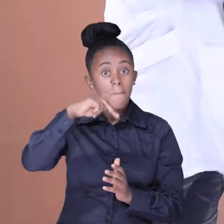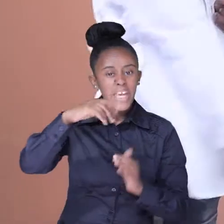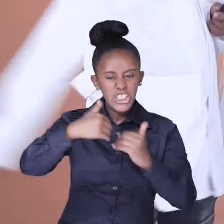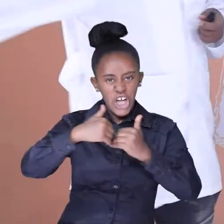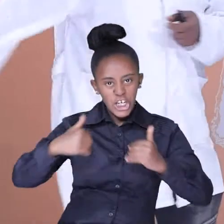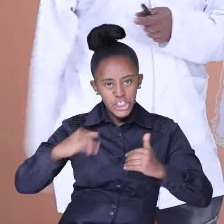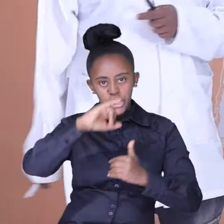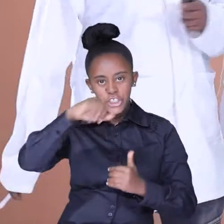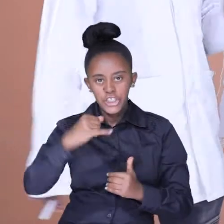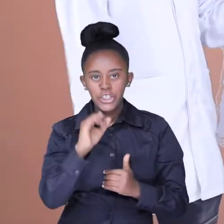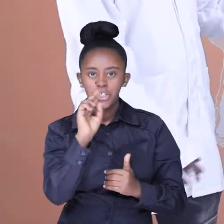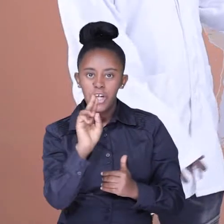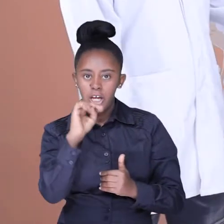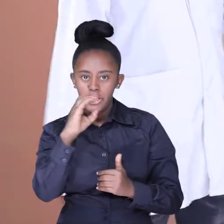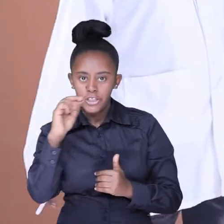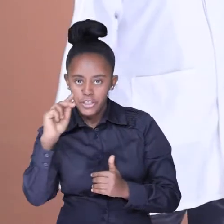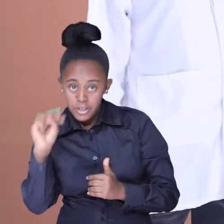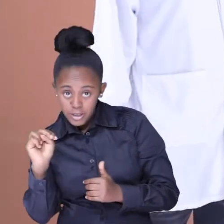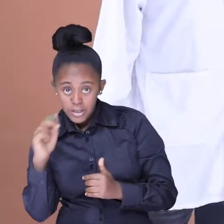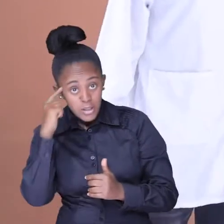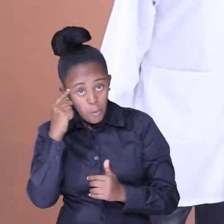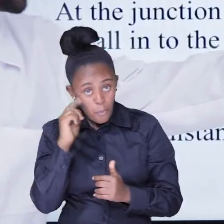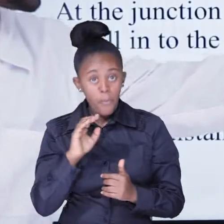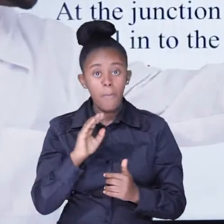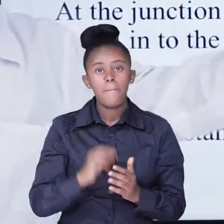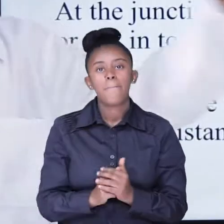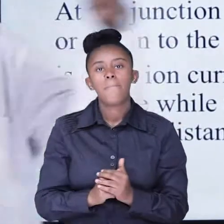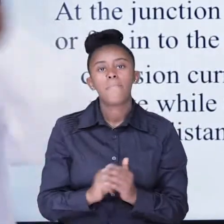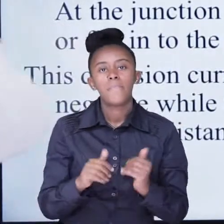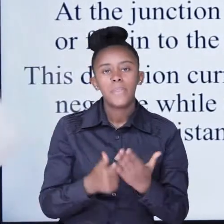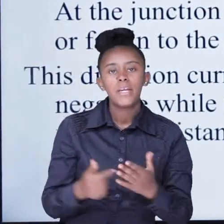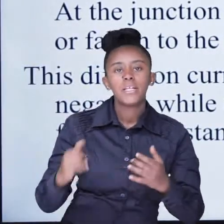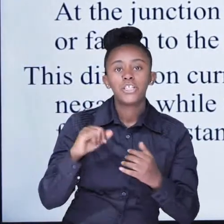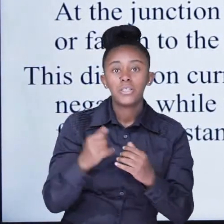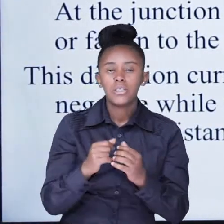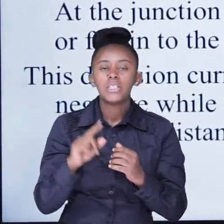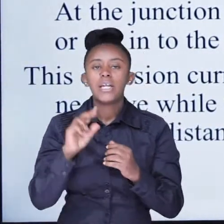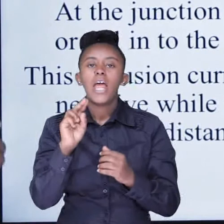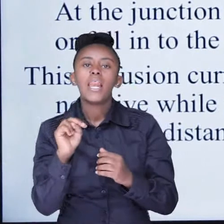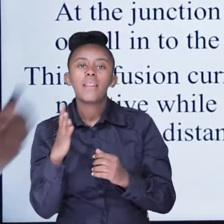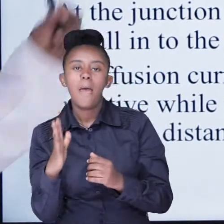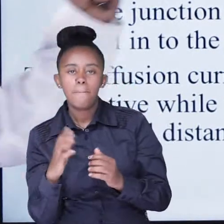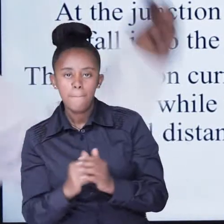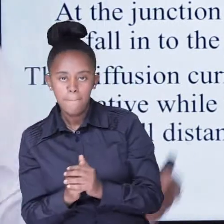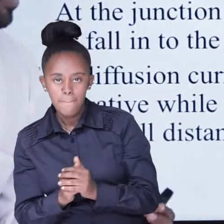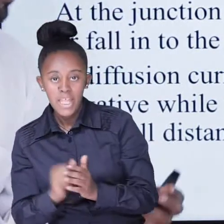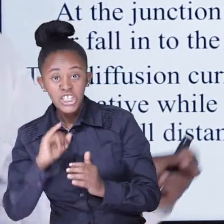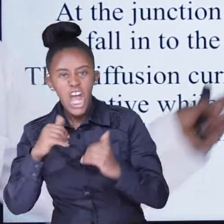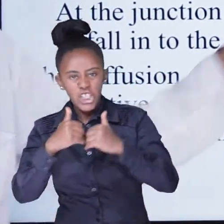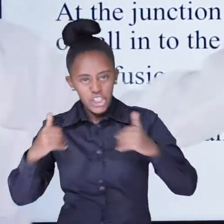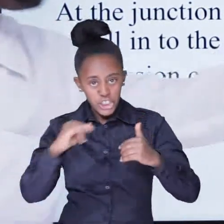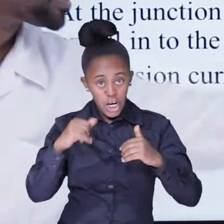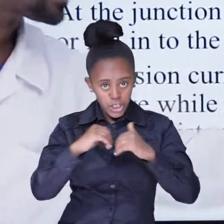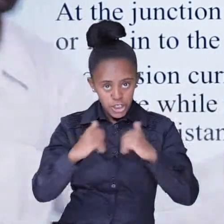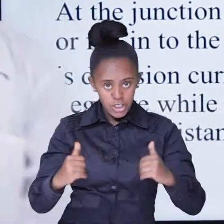junctions. The p-n junction. Suppose the p-n-type semiconductor in contact with the n-type. At the junction